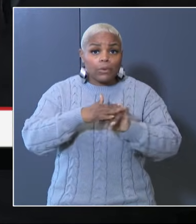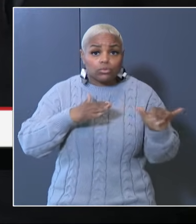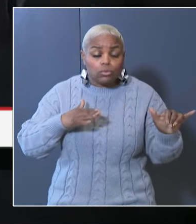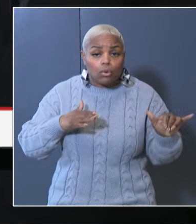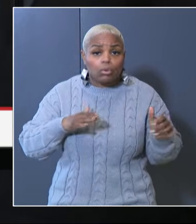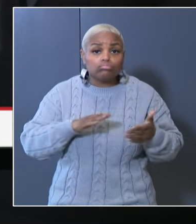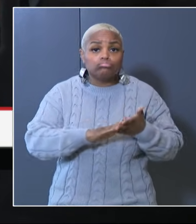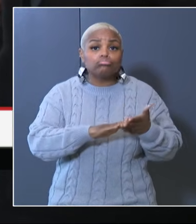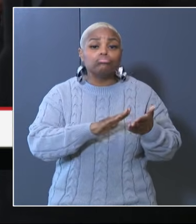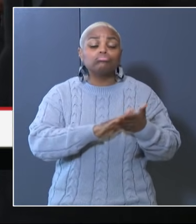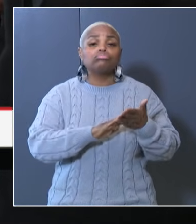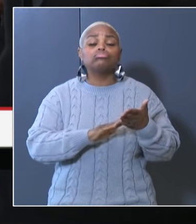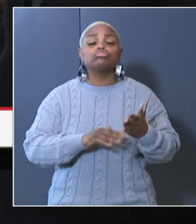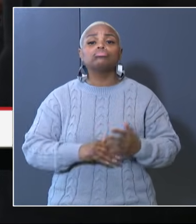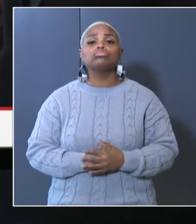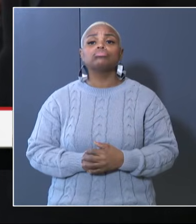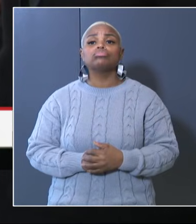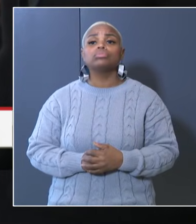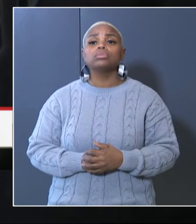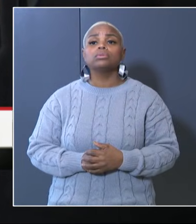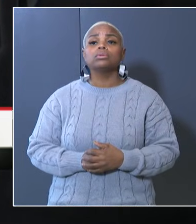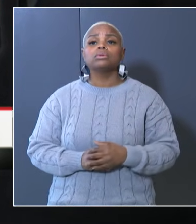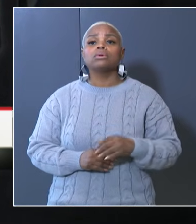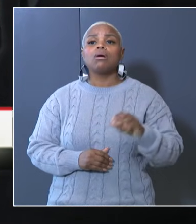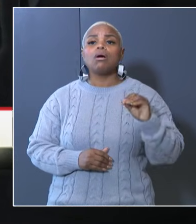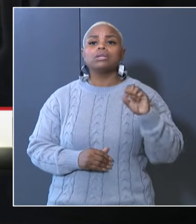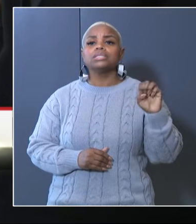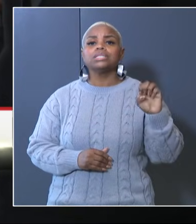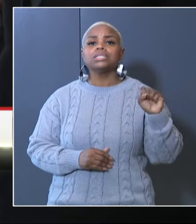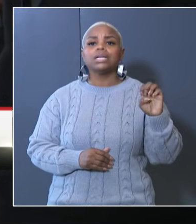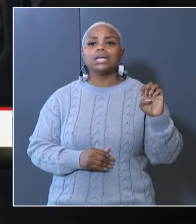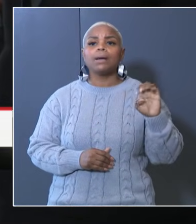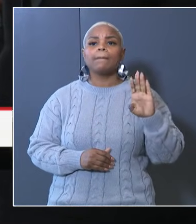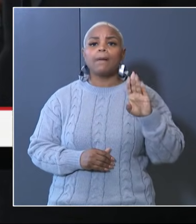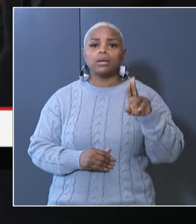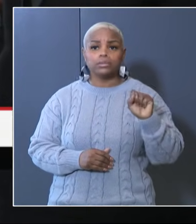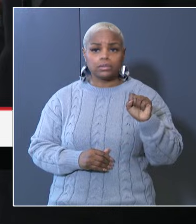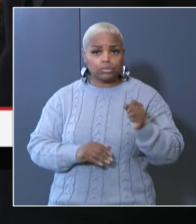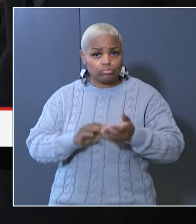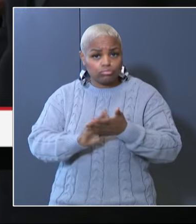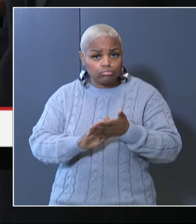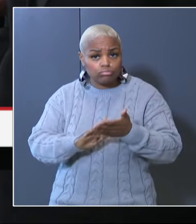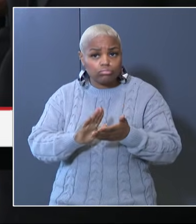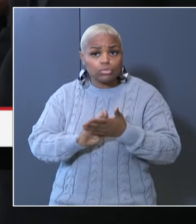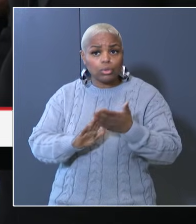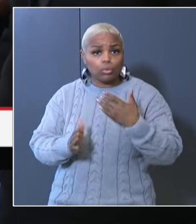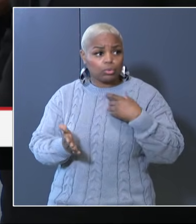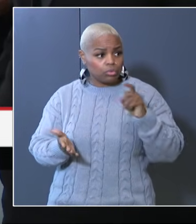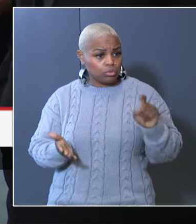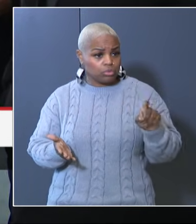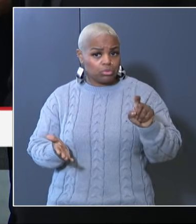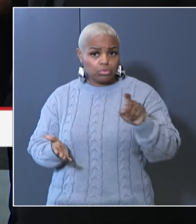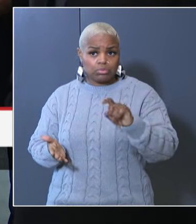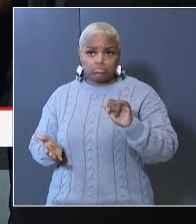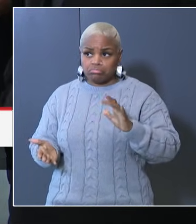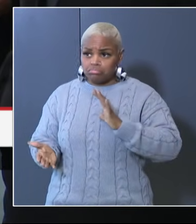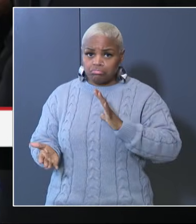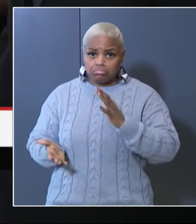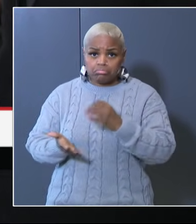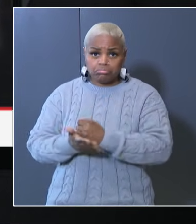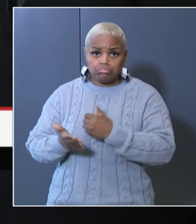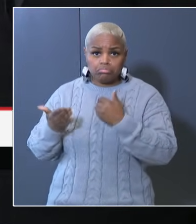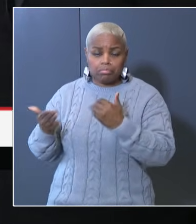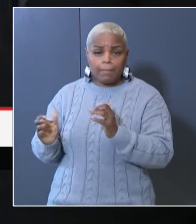moving means that we're going to get back to normal, I think, sooner than we otherwise would